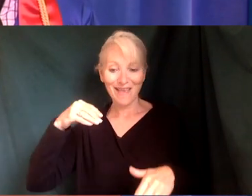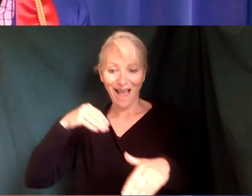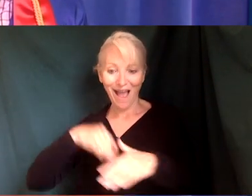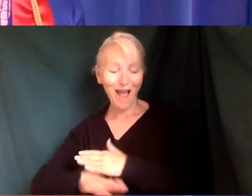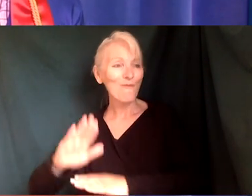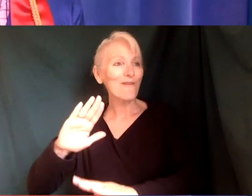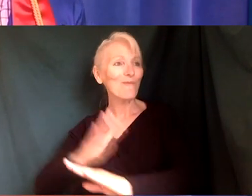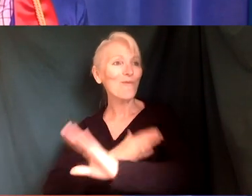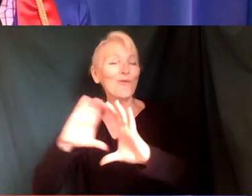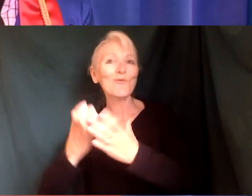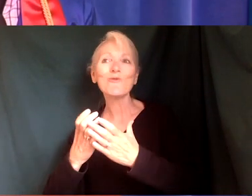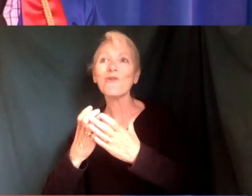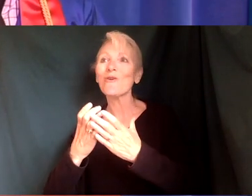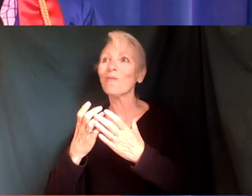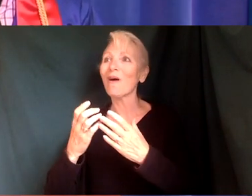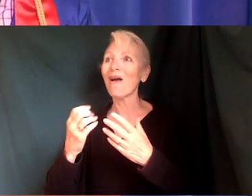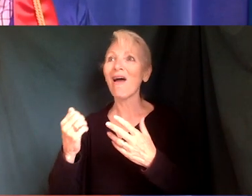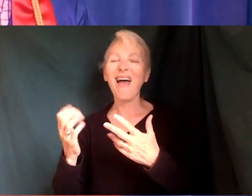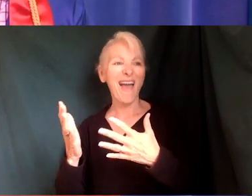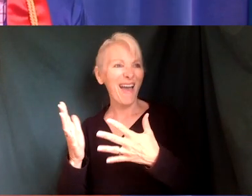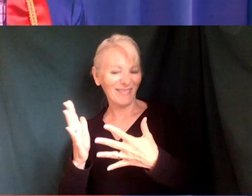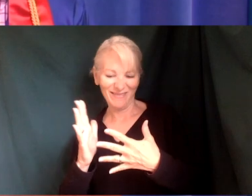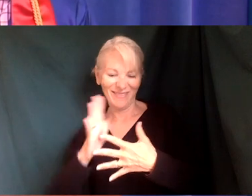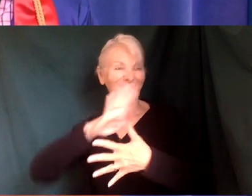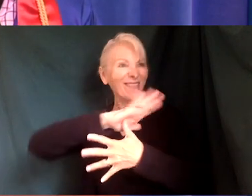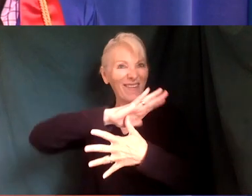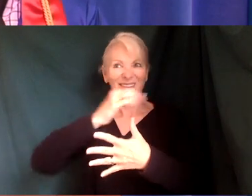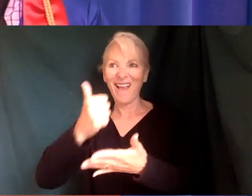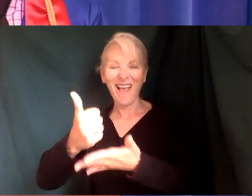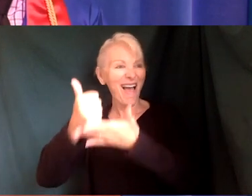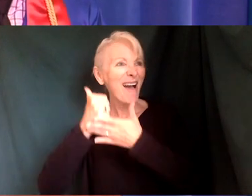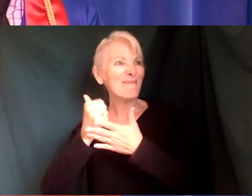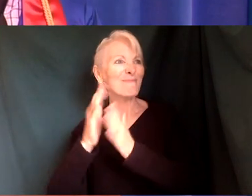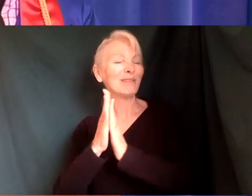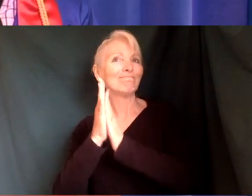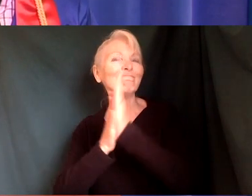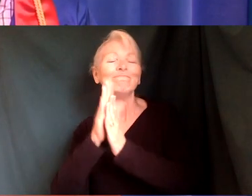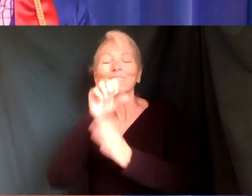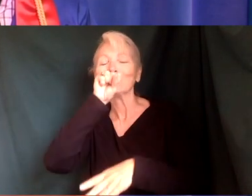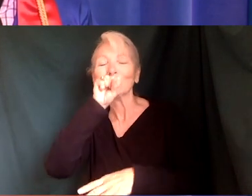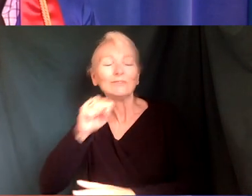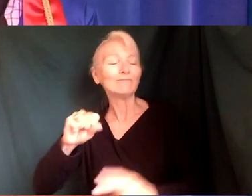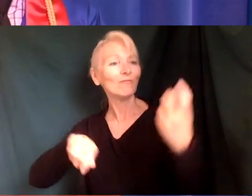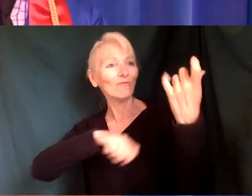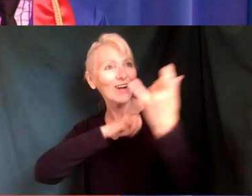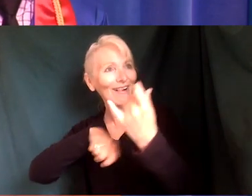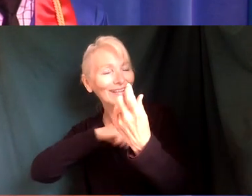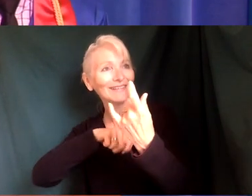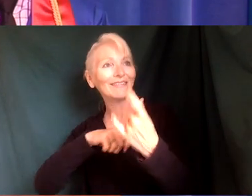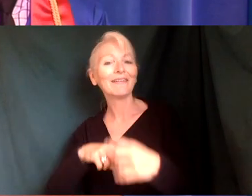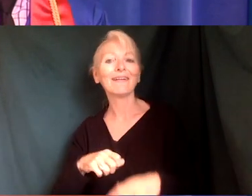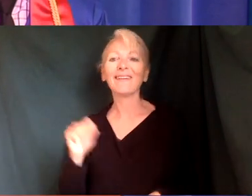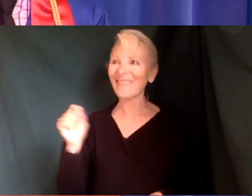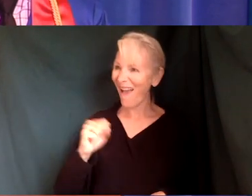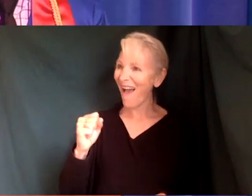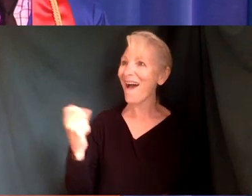orchestra and continued to develop my talents as a musician. The upperclassmen helped drive my passion and love for the violin.